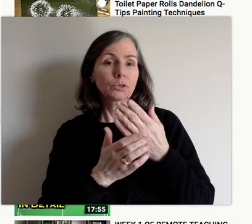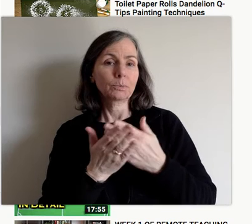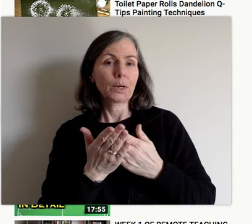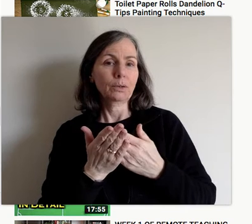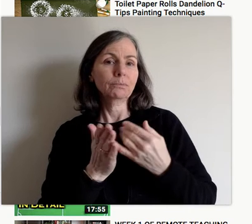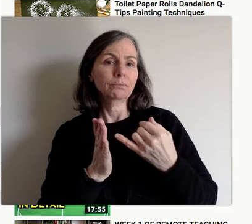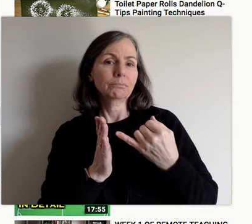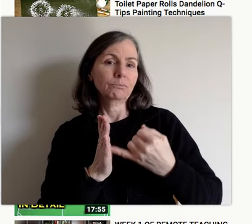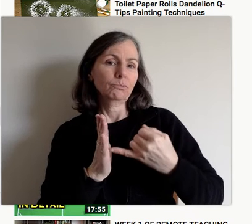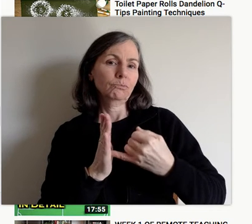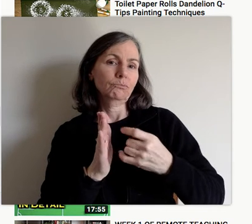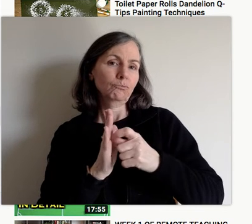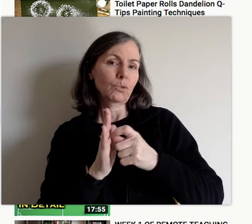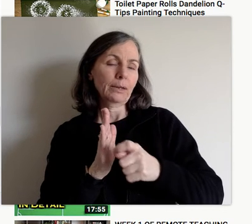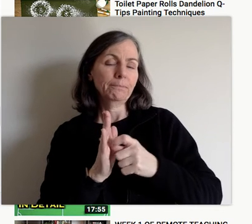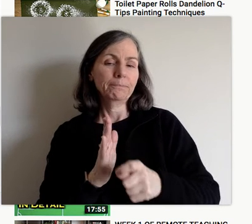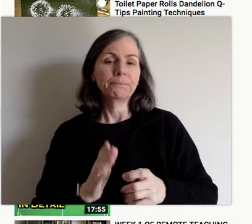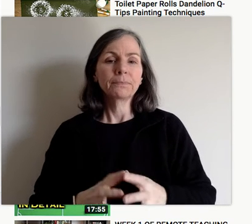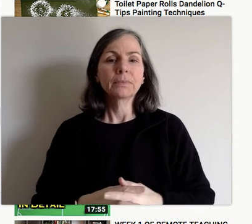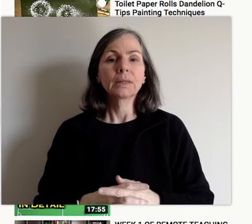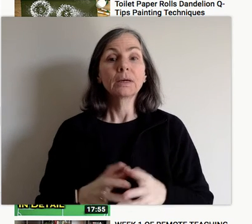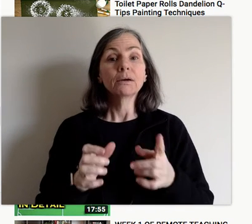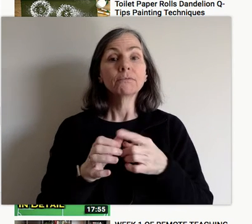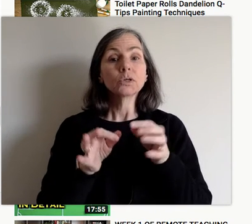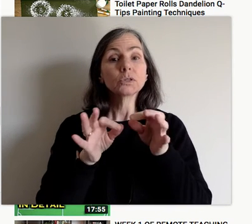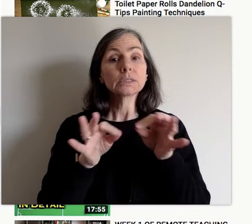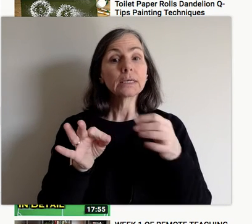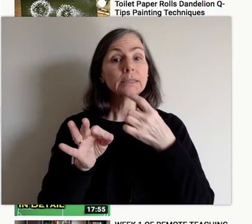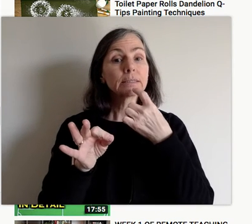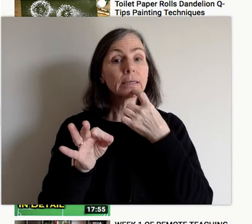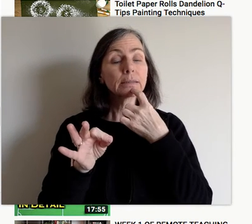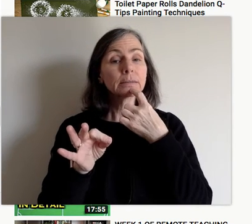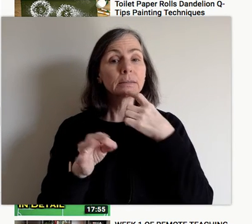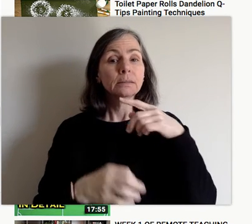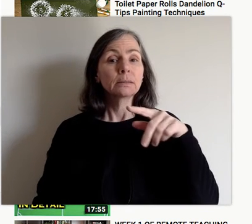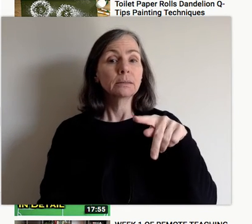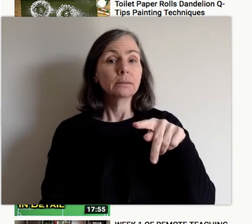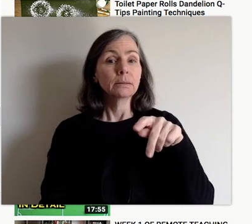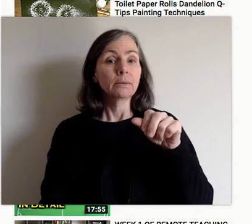So the first sentence says, the parabola